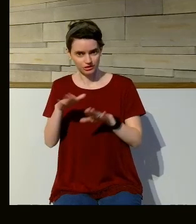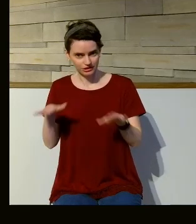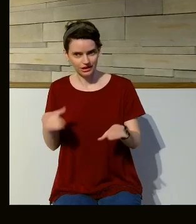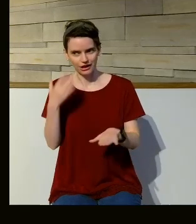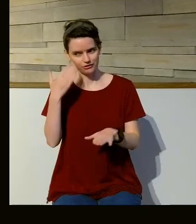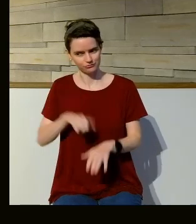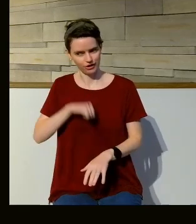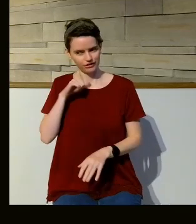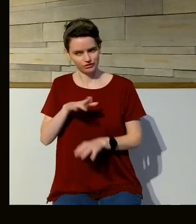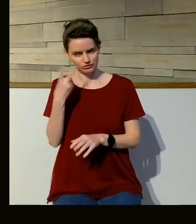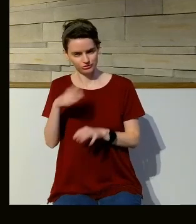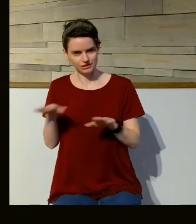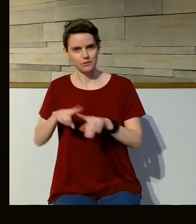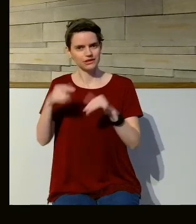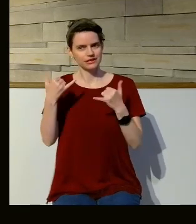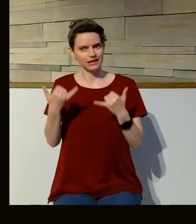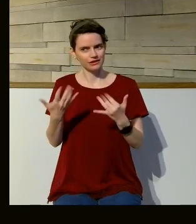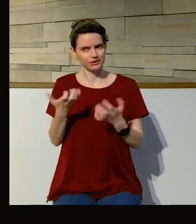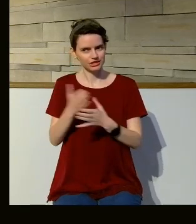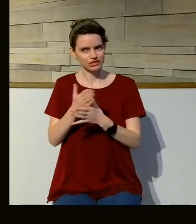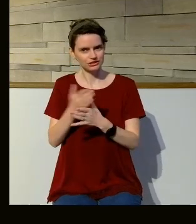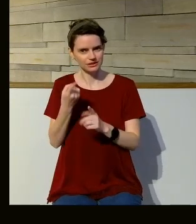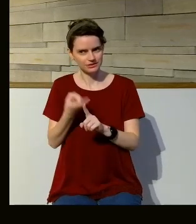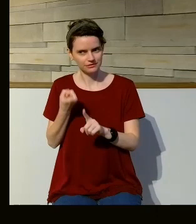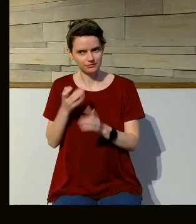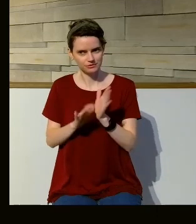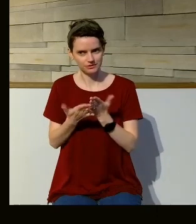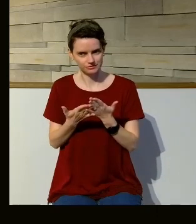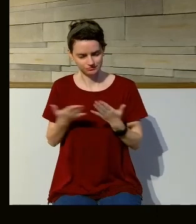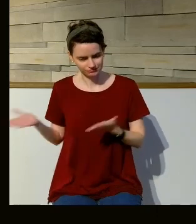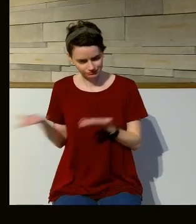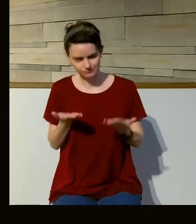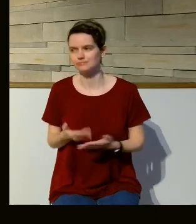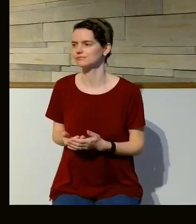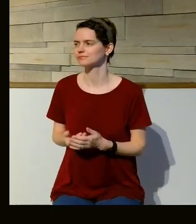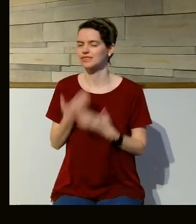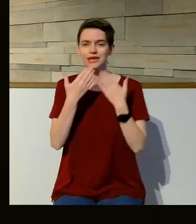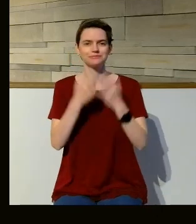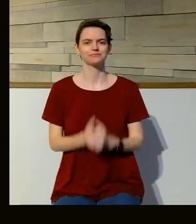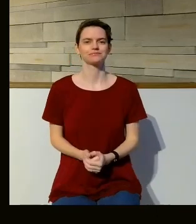I know you're proud of them, yeah. But you got something to share with us from the Word of God. So, Eric, amen. Come on, please. Thank you.